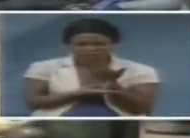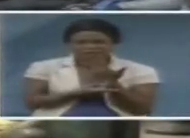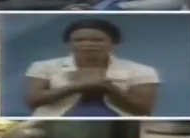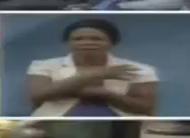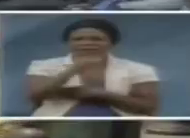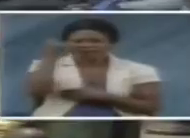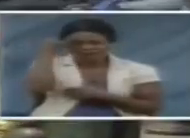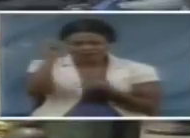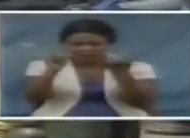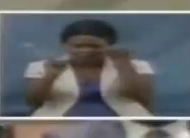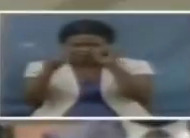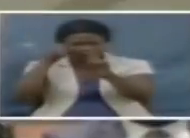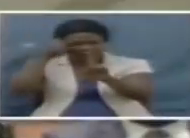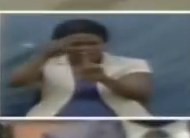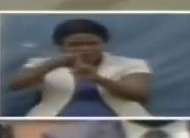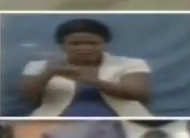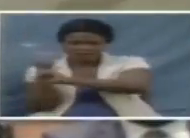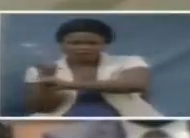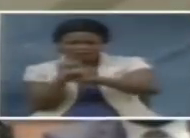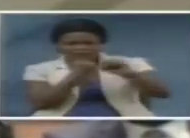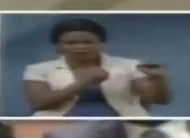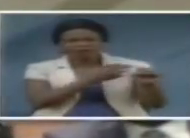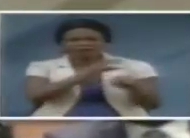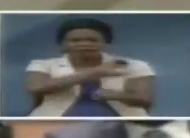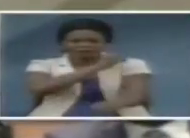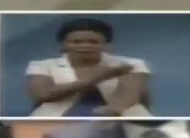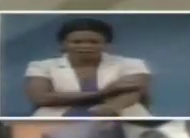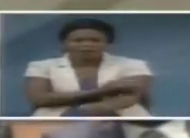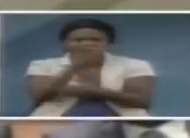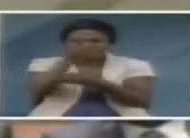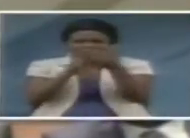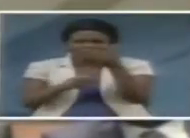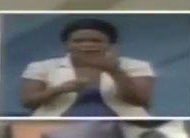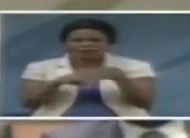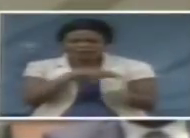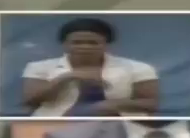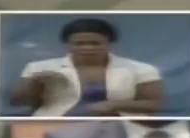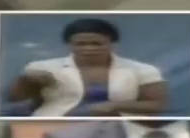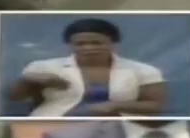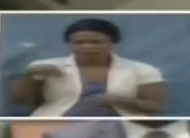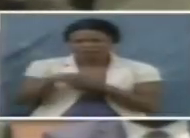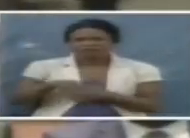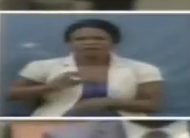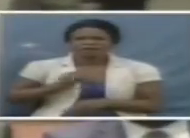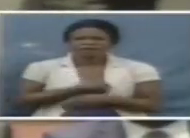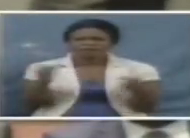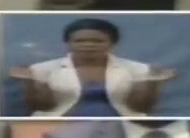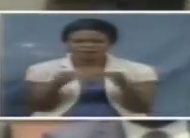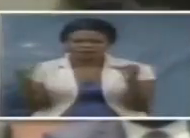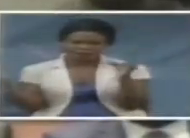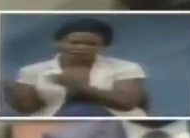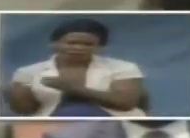policies, programs, and initiatives aimed at protecting and empowering vulnerable members in our